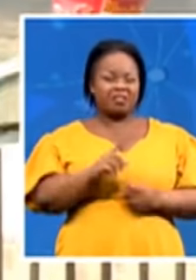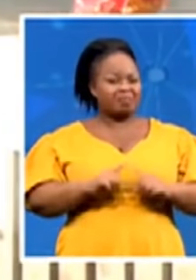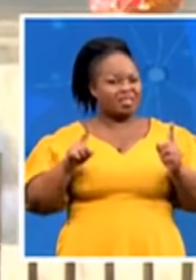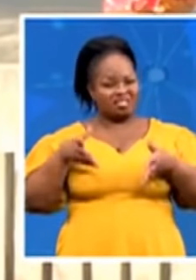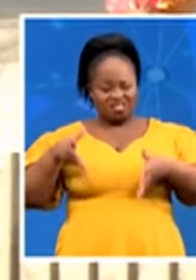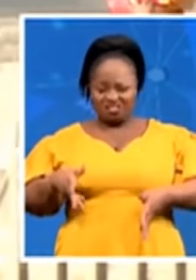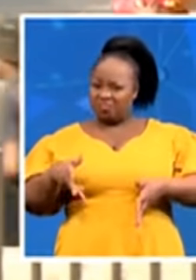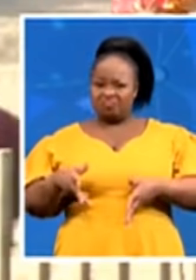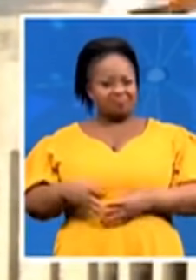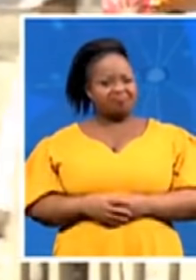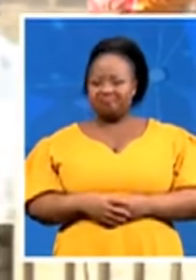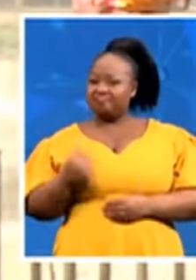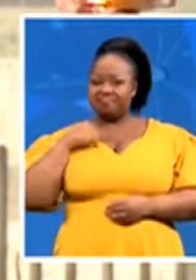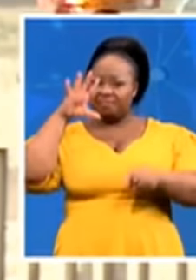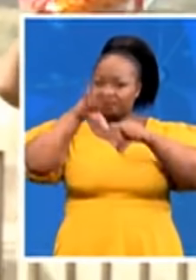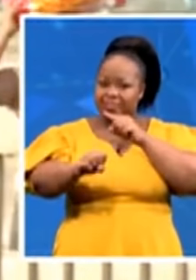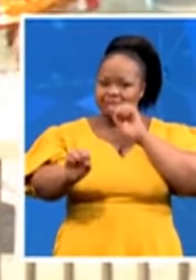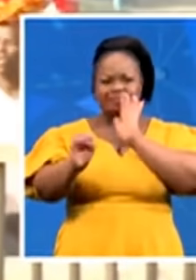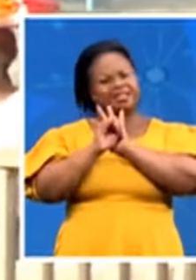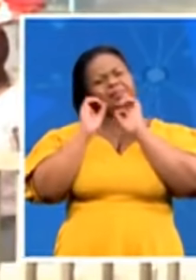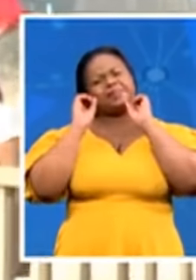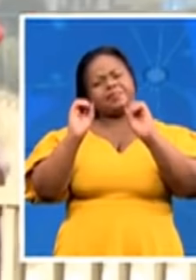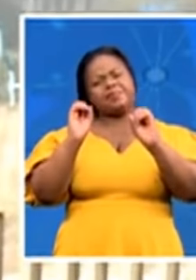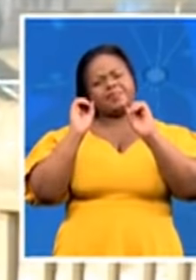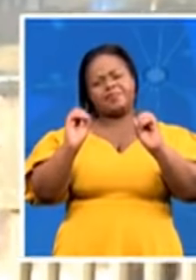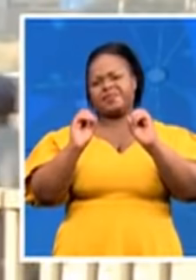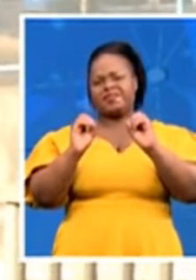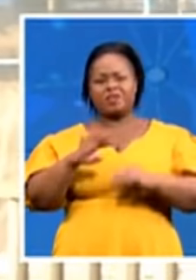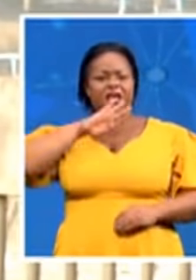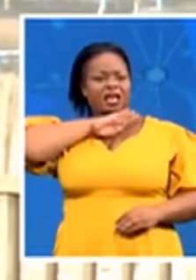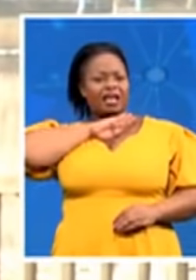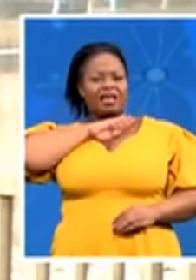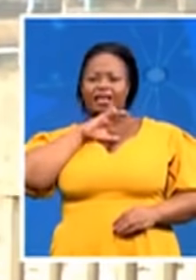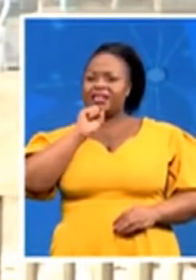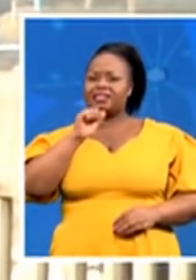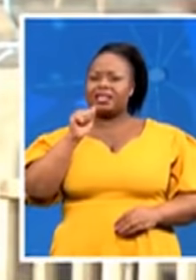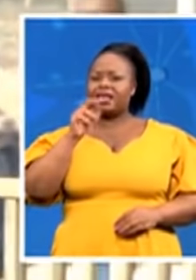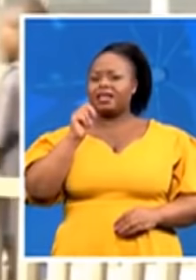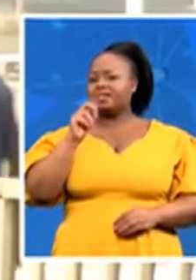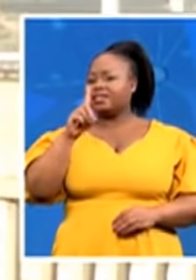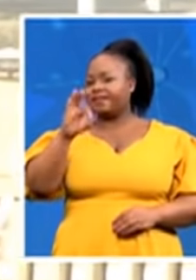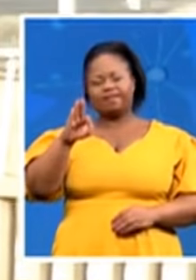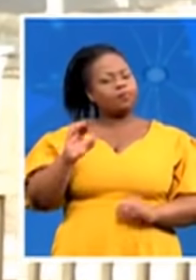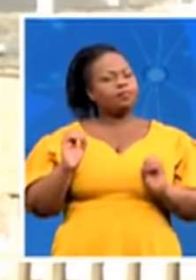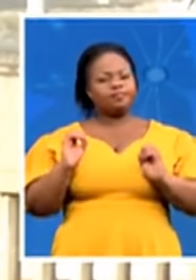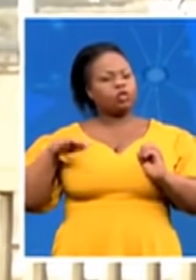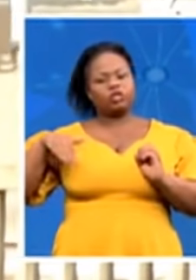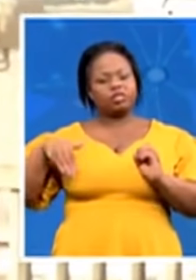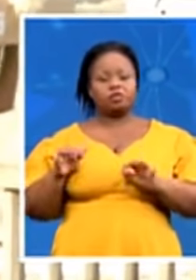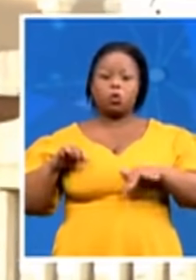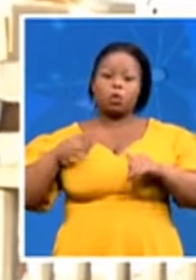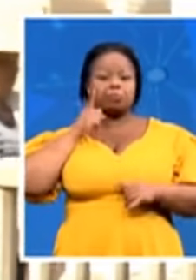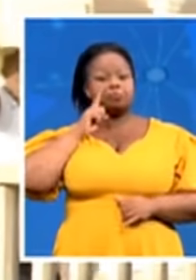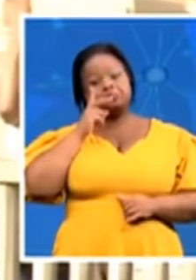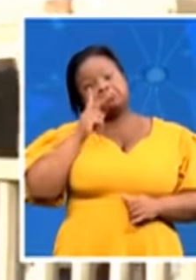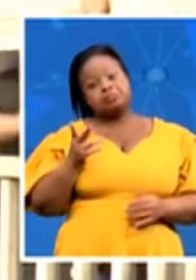been any support from SANDF as yet. We are still awaiting that, or rather waiting to see them assisting law